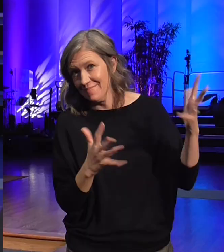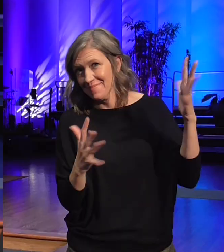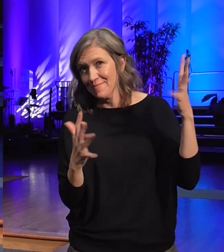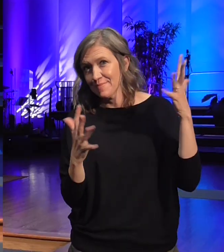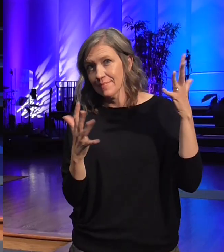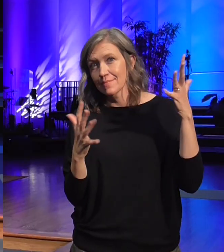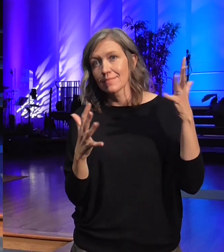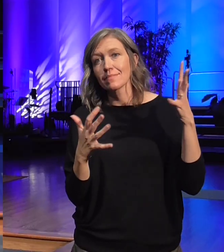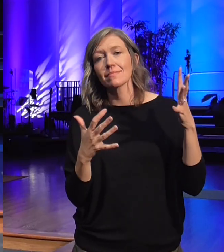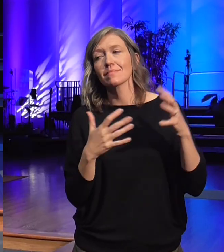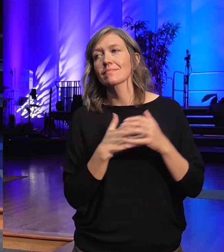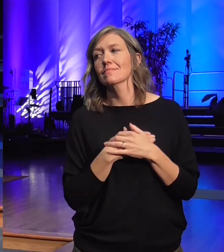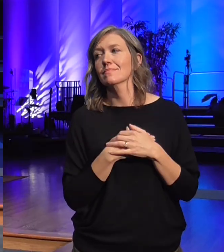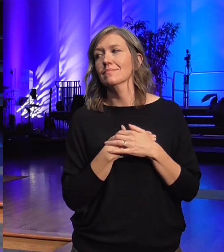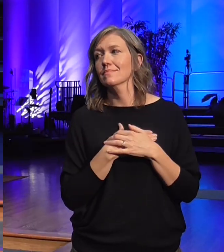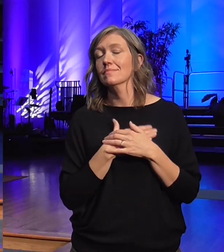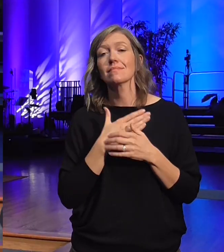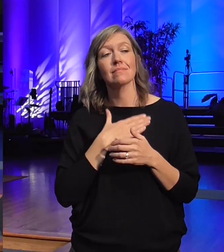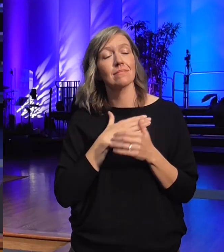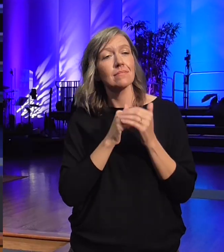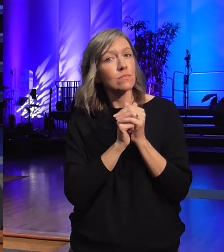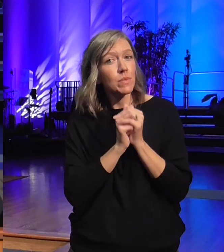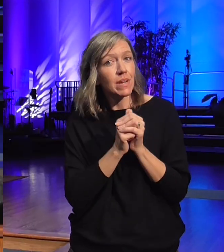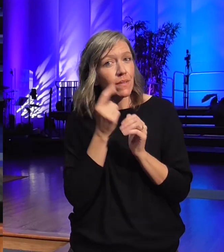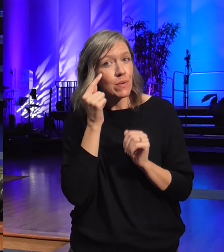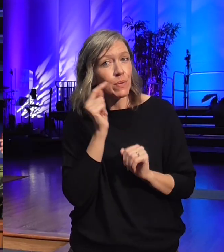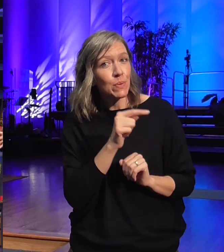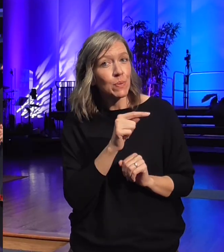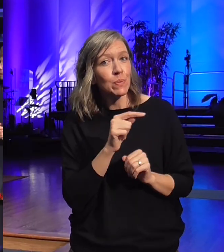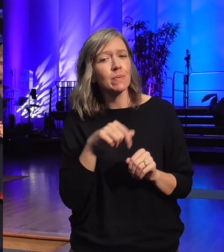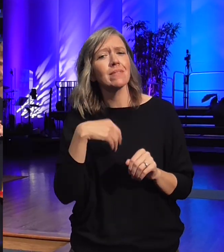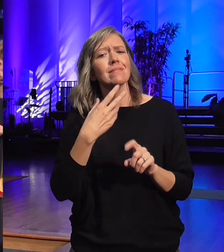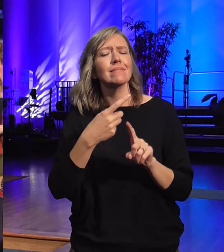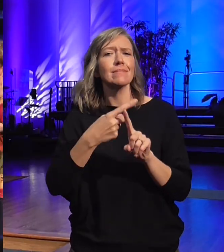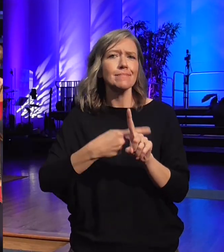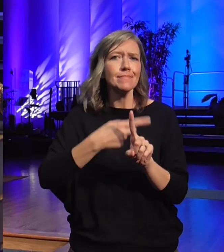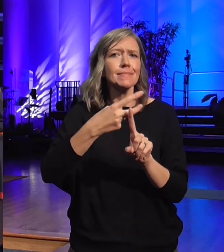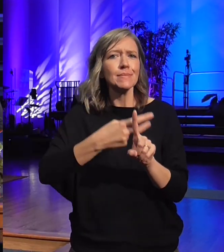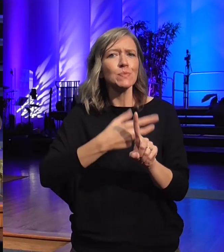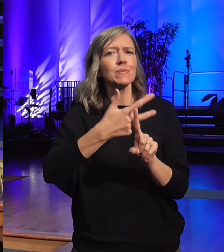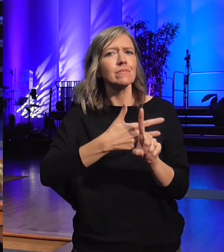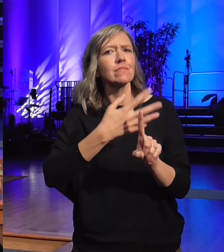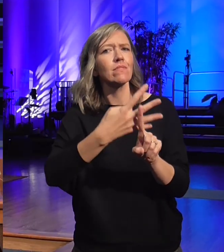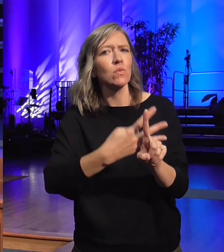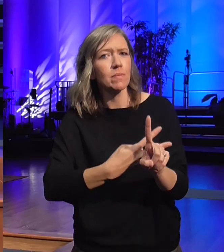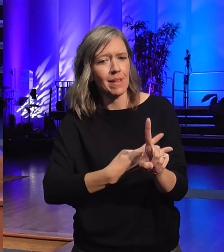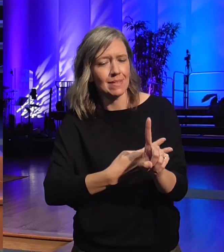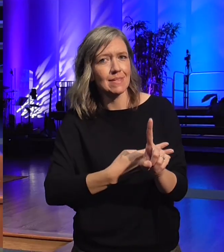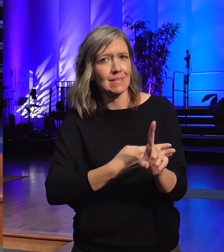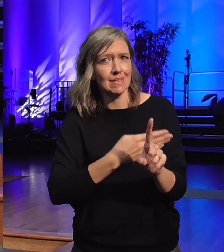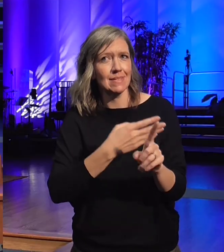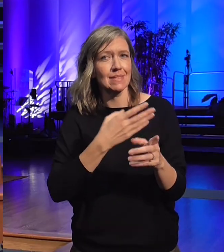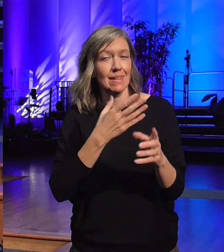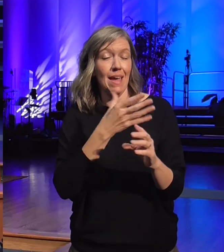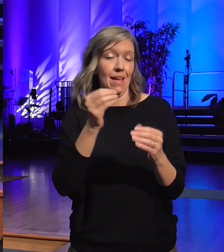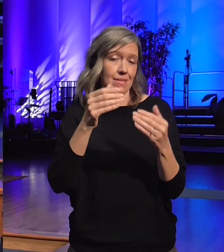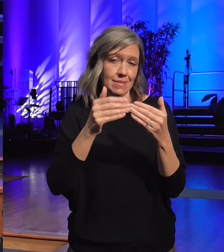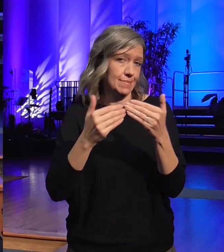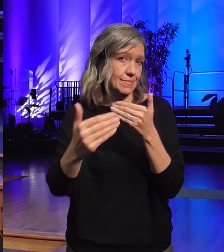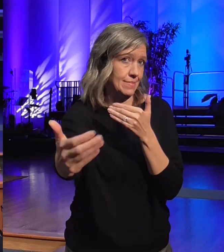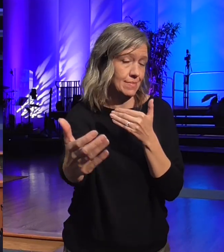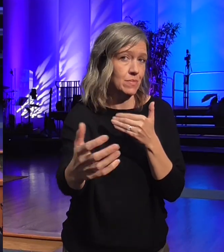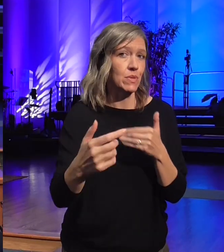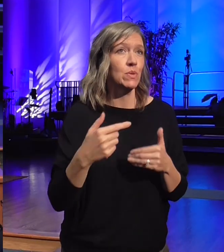And my prayer for you, Patty, is that in these next 4 months and beyond, is that that you get a